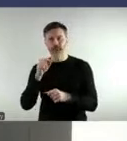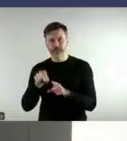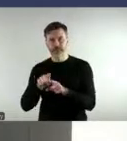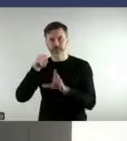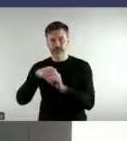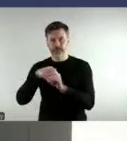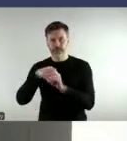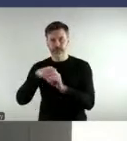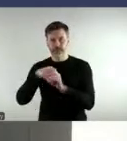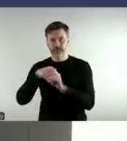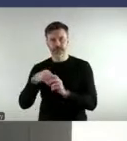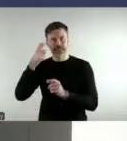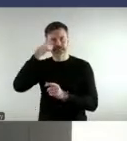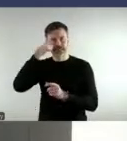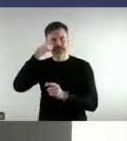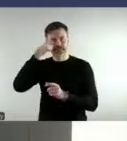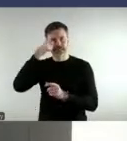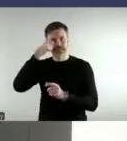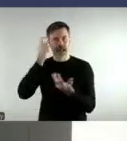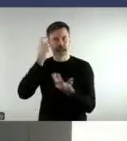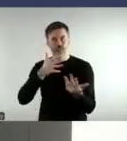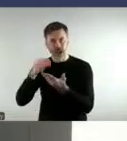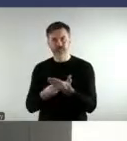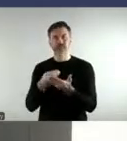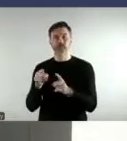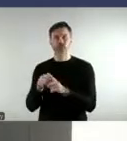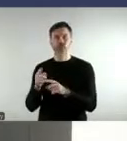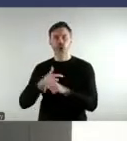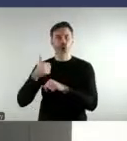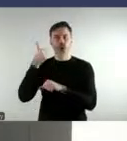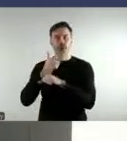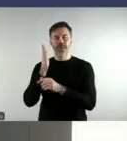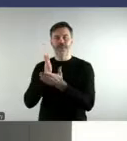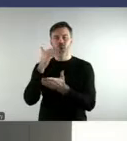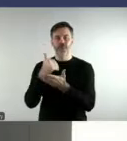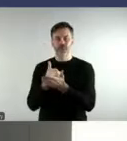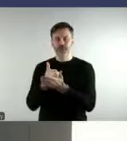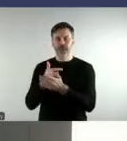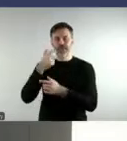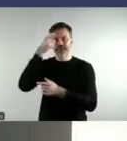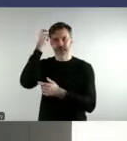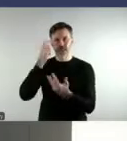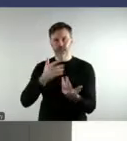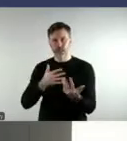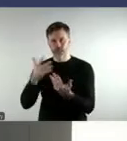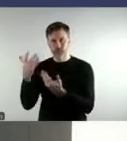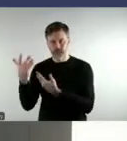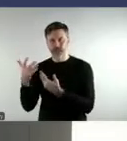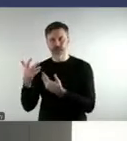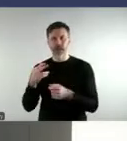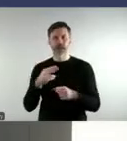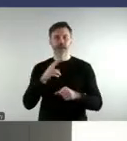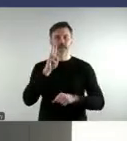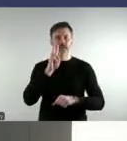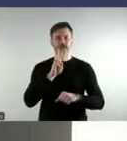city, state fire service, the headquarters, the voivodeship